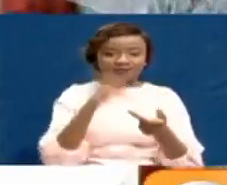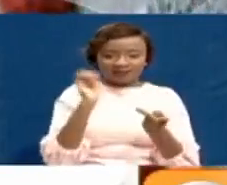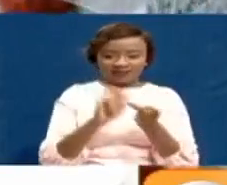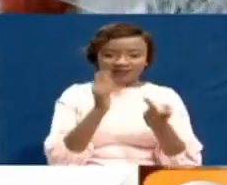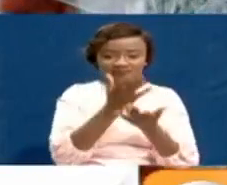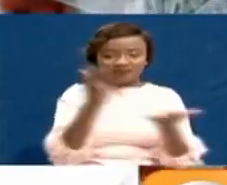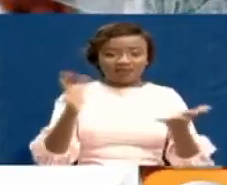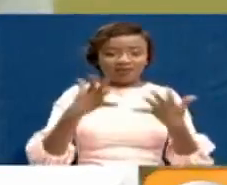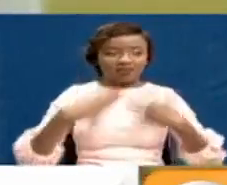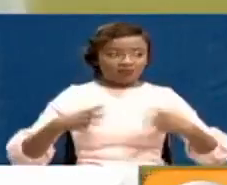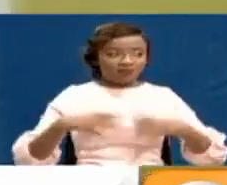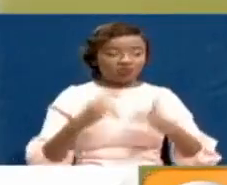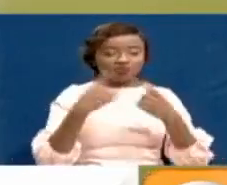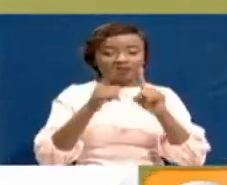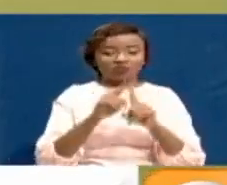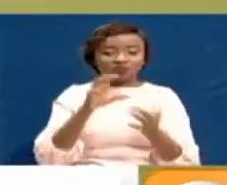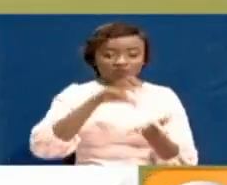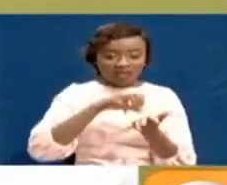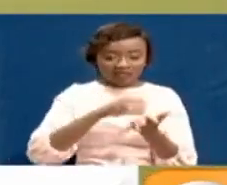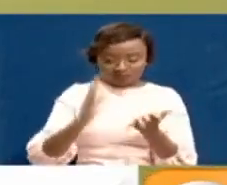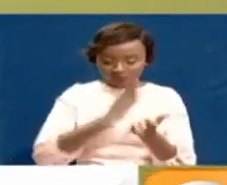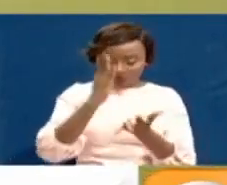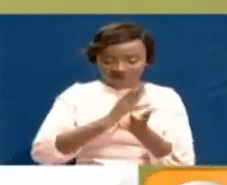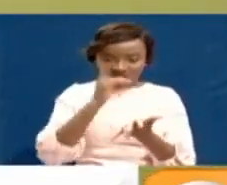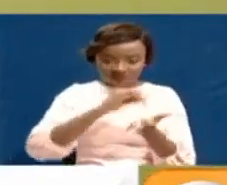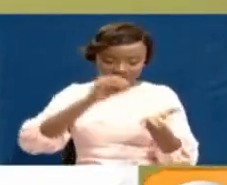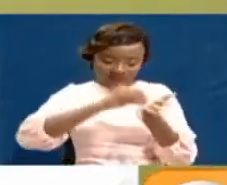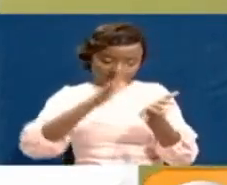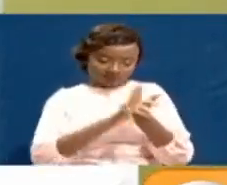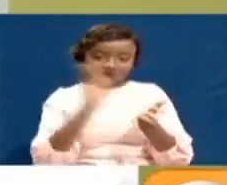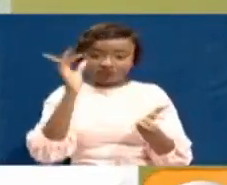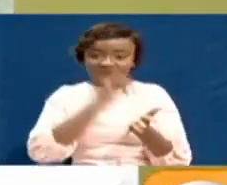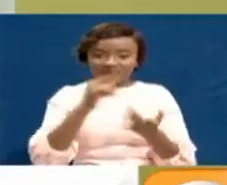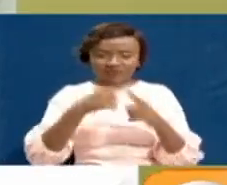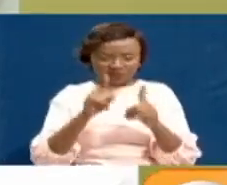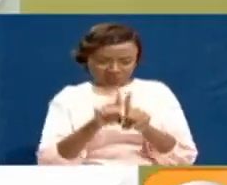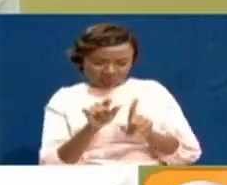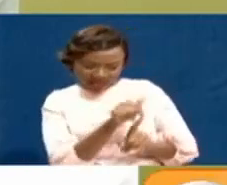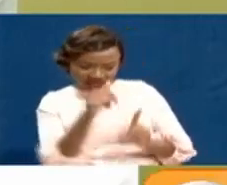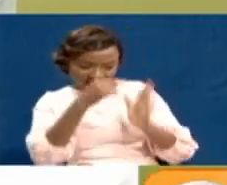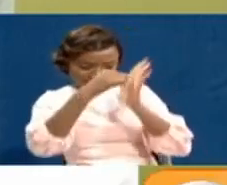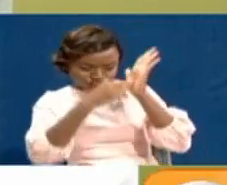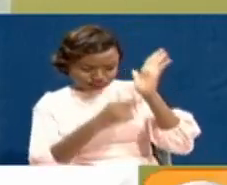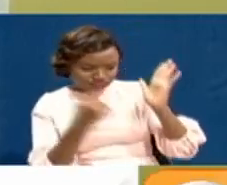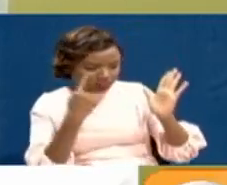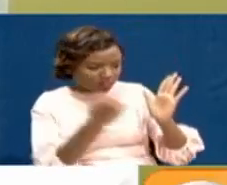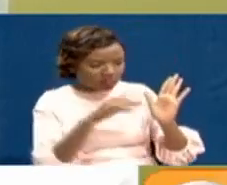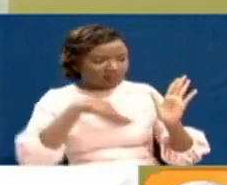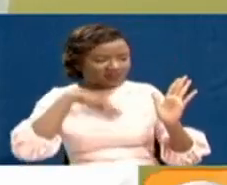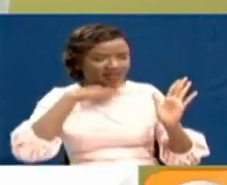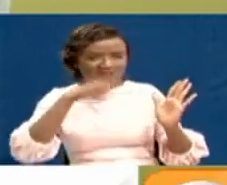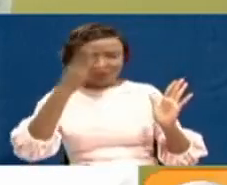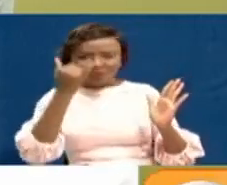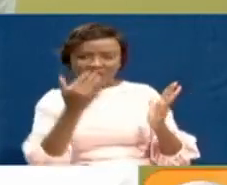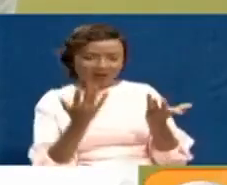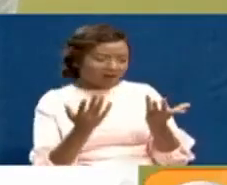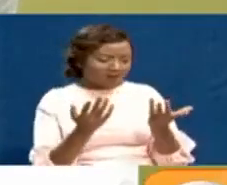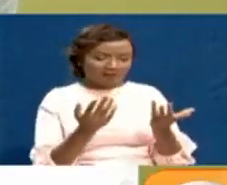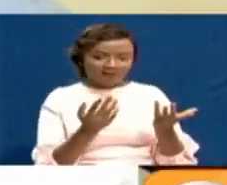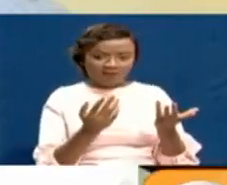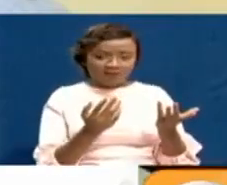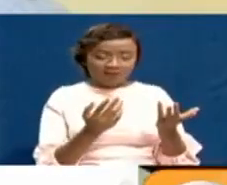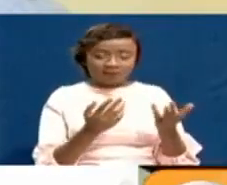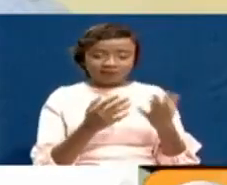the cases confirmed and recorded. The factor of other underlying conditions leading to death besides sex cannot be